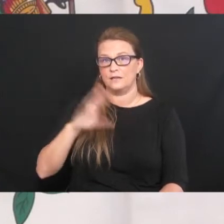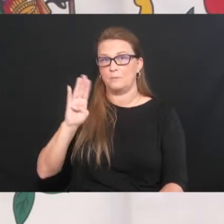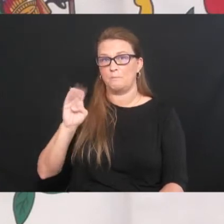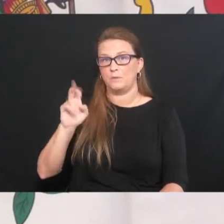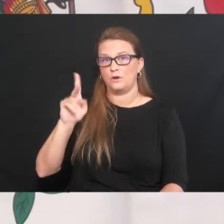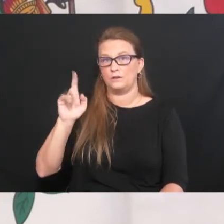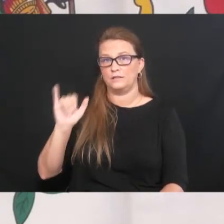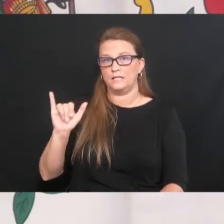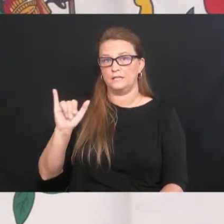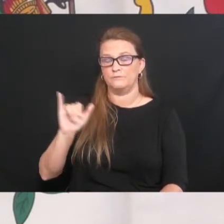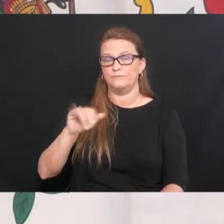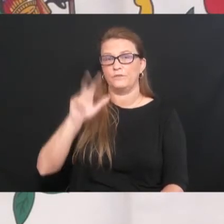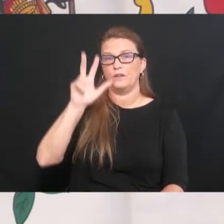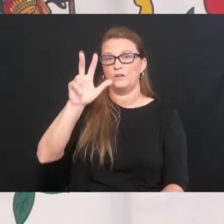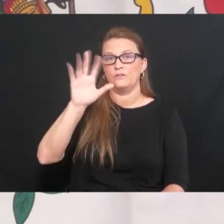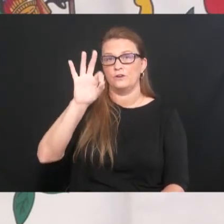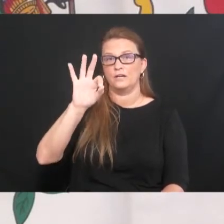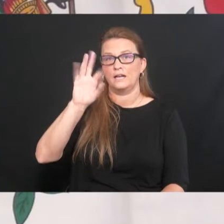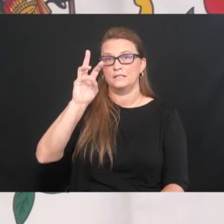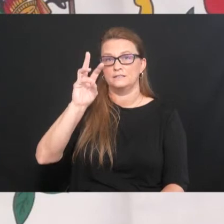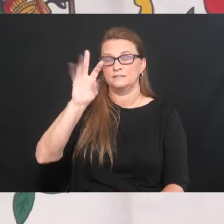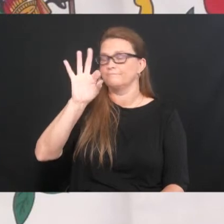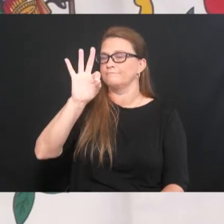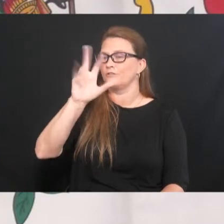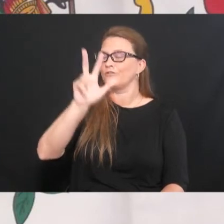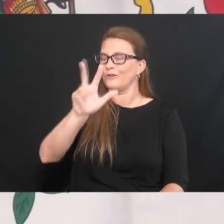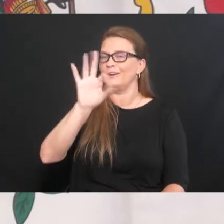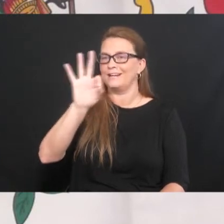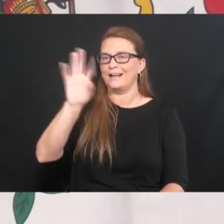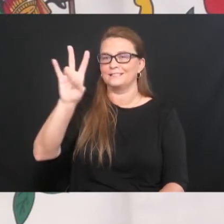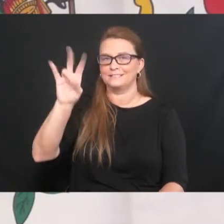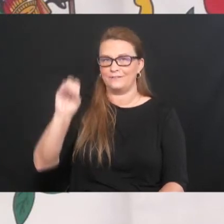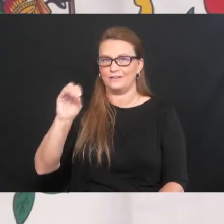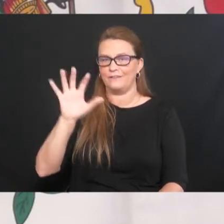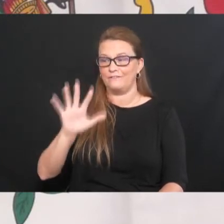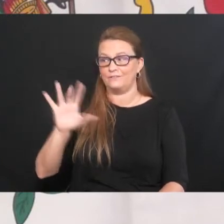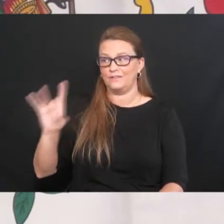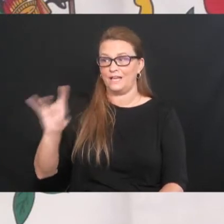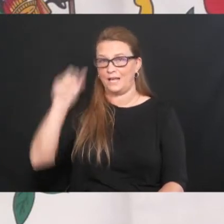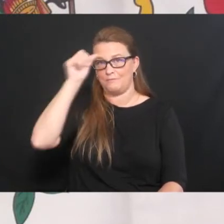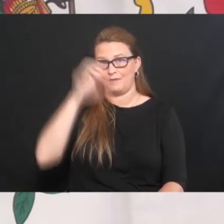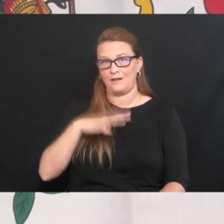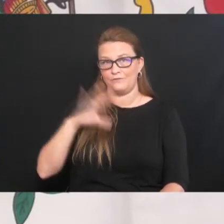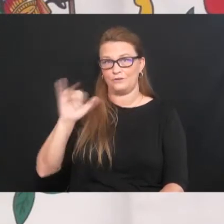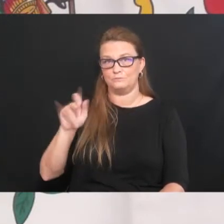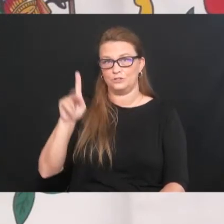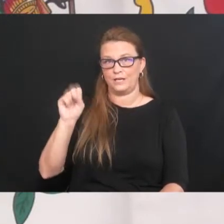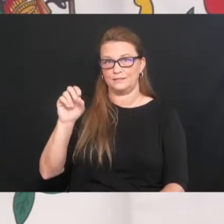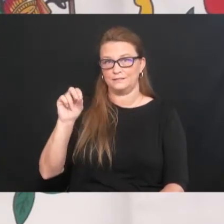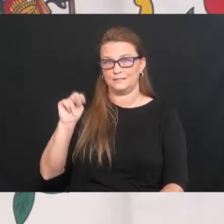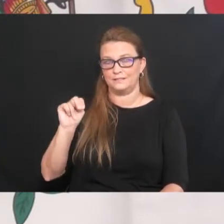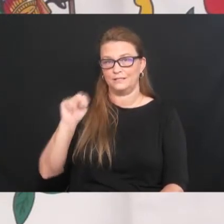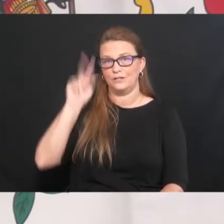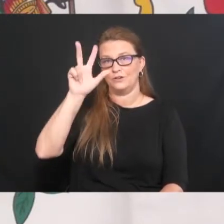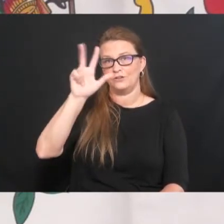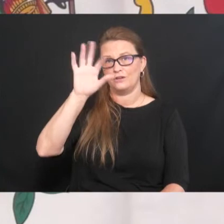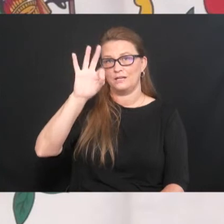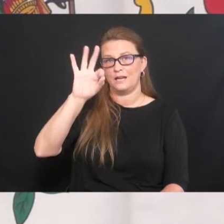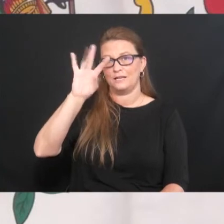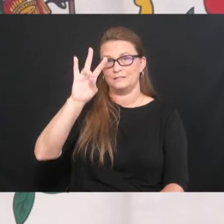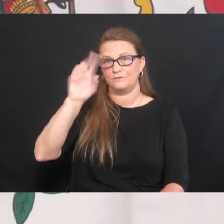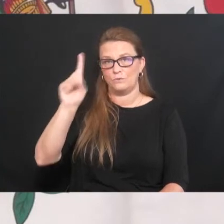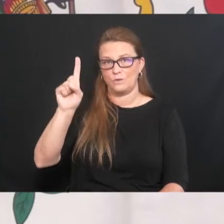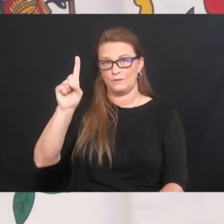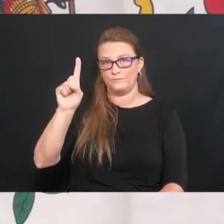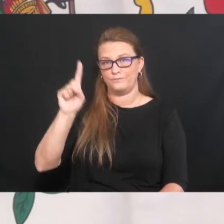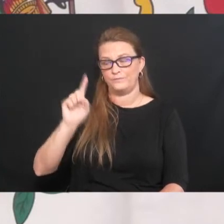Berkeley County. The 3,970th death is a 58-year-old male from Jackson County. The 3,971st